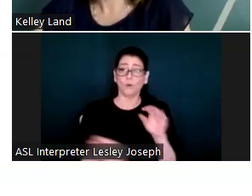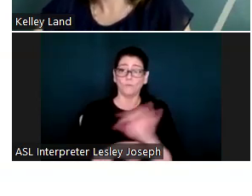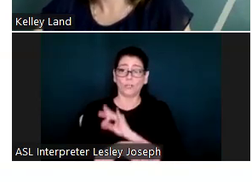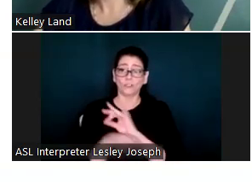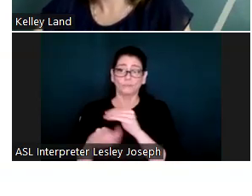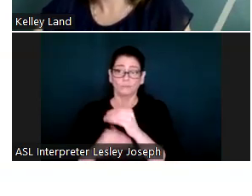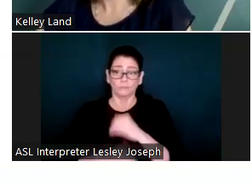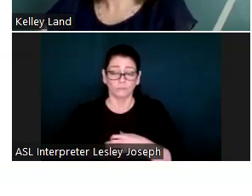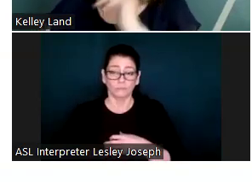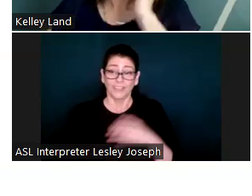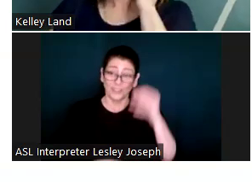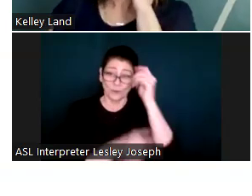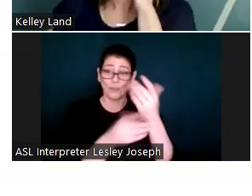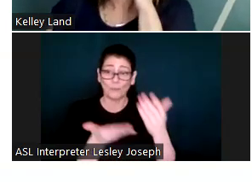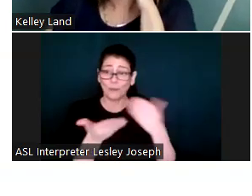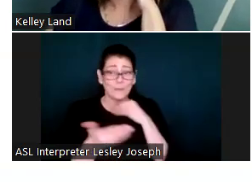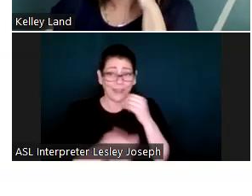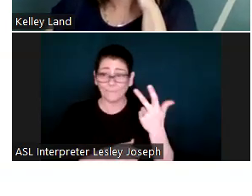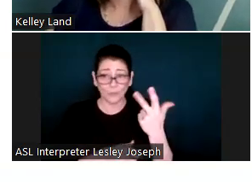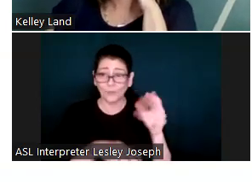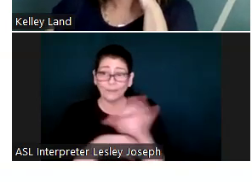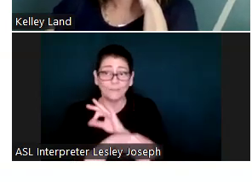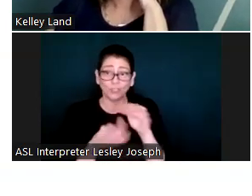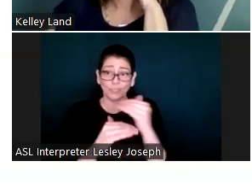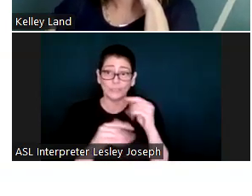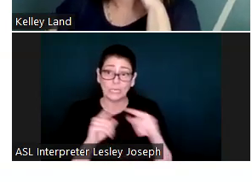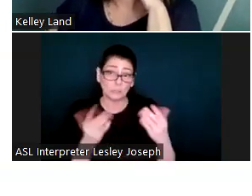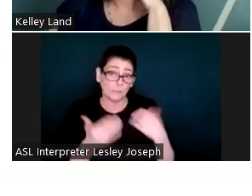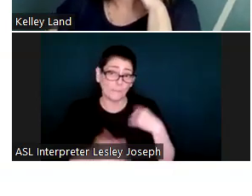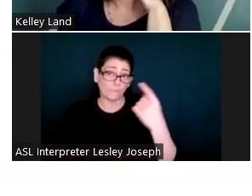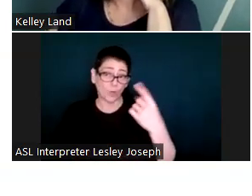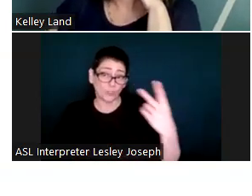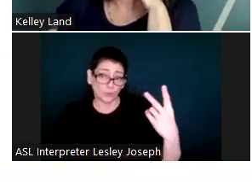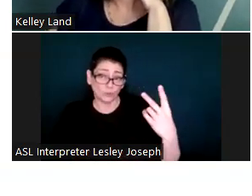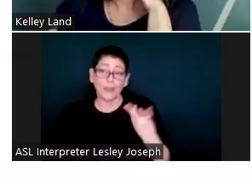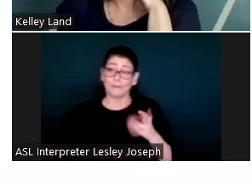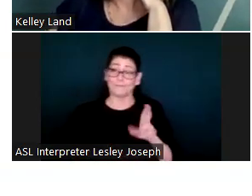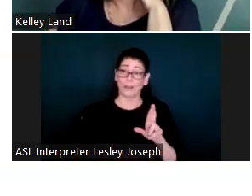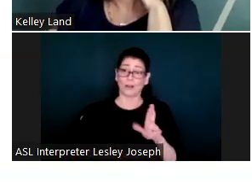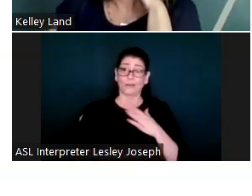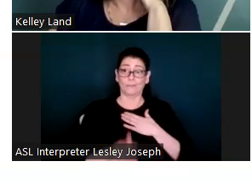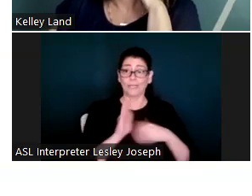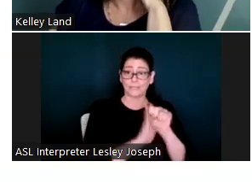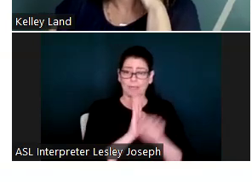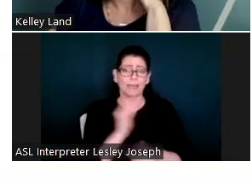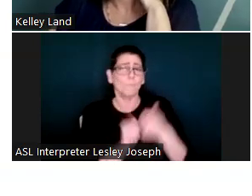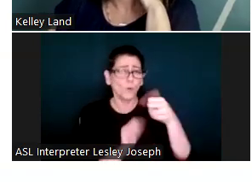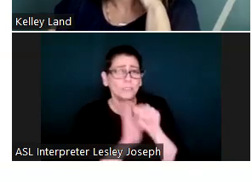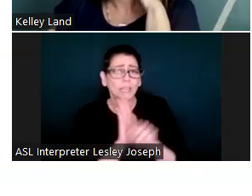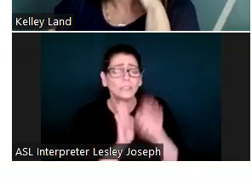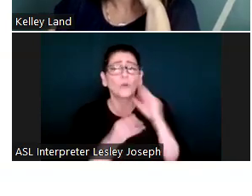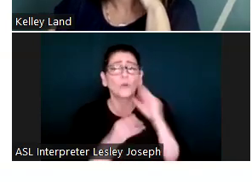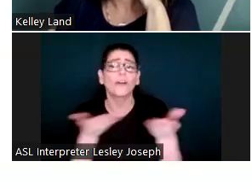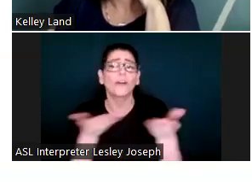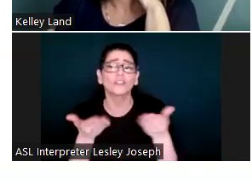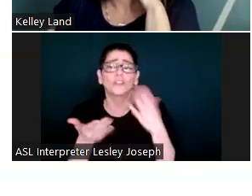have the 3 functional limitations, but he may have 1 or 2. But VR, at least in our state, and I believe in most states, will serve people with